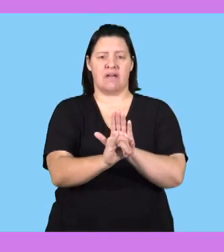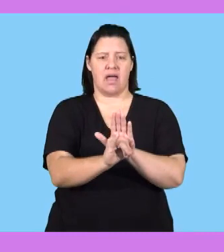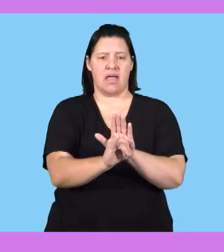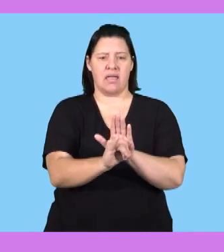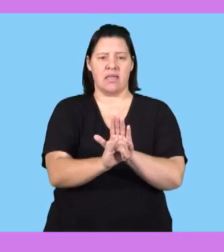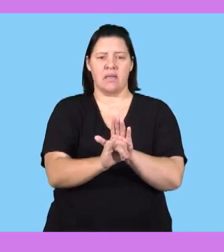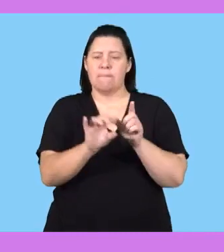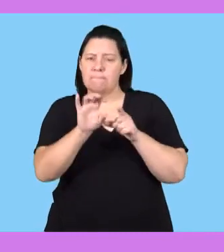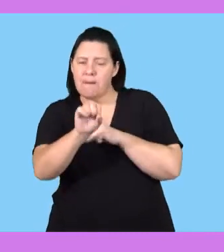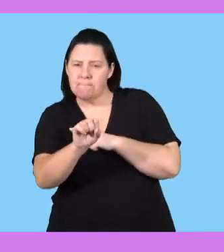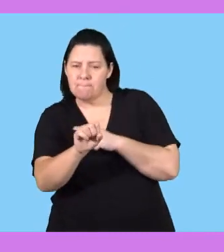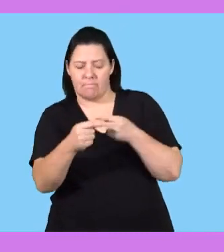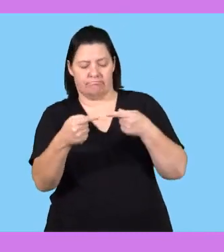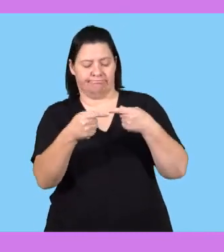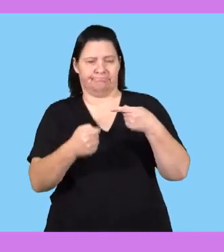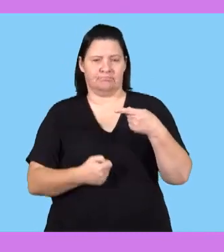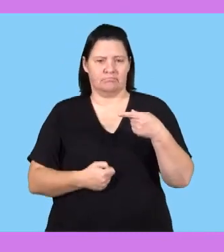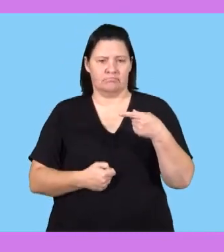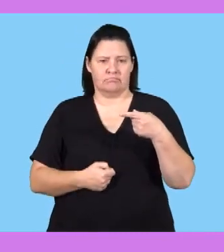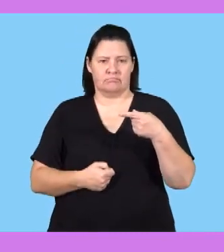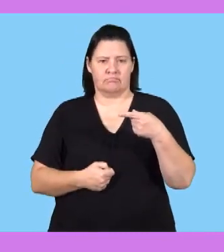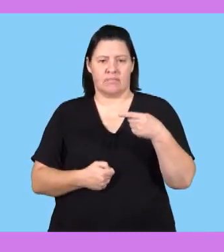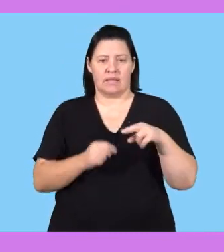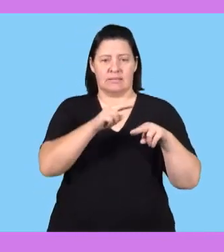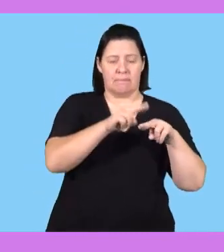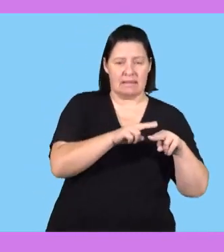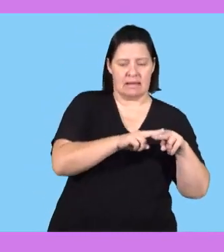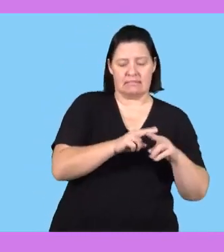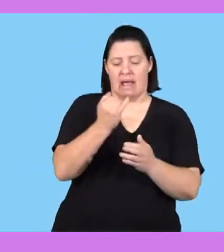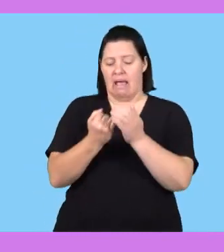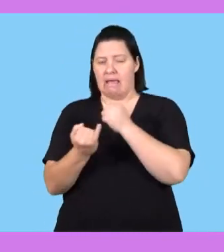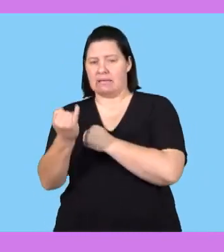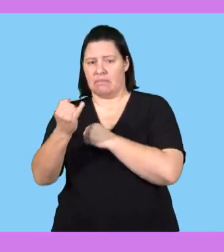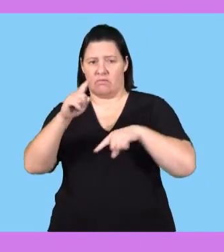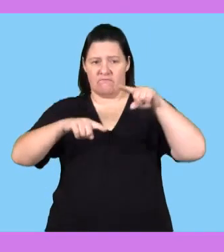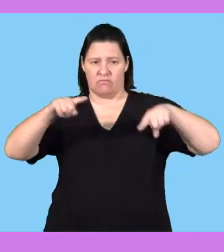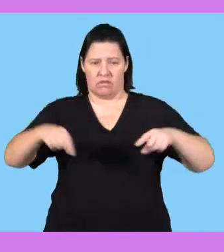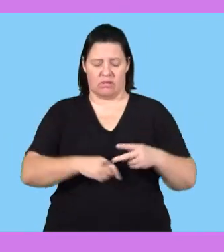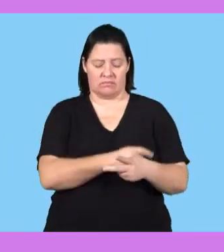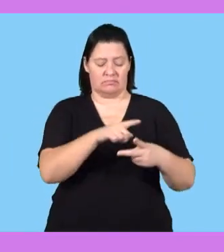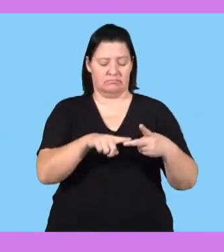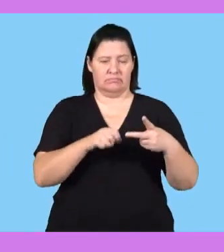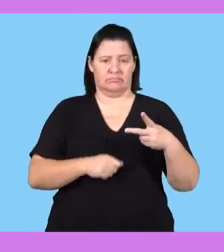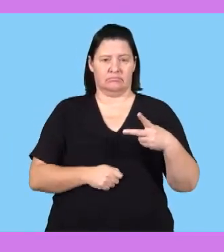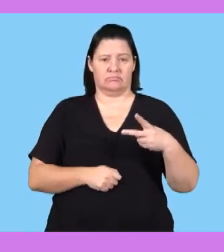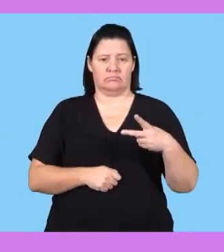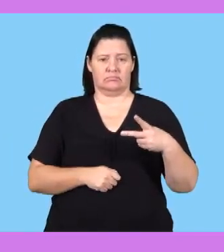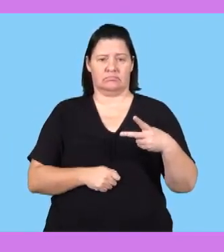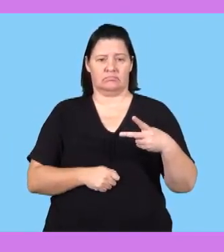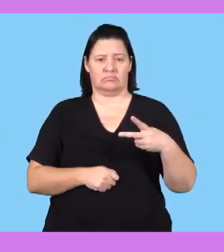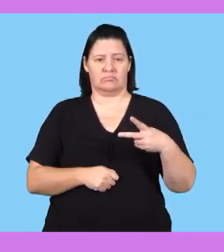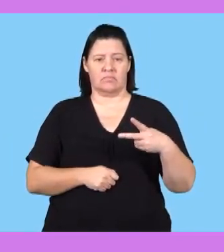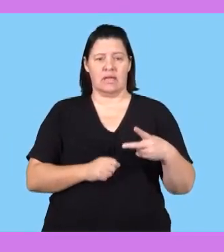identify and distinguish between the following: the dependent and independent variables.